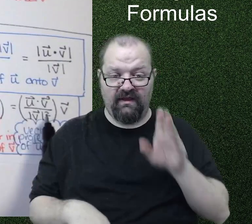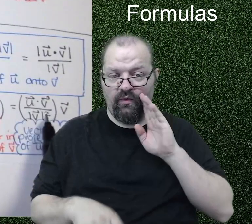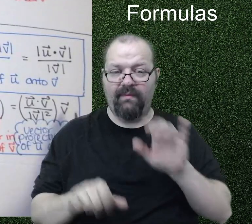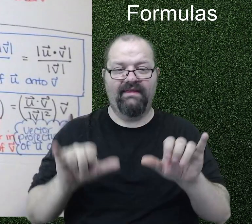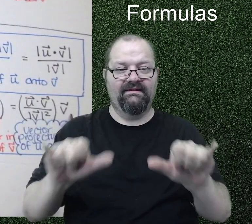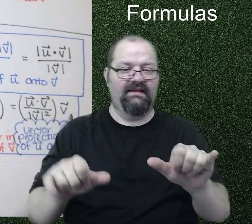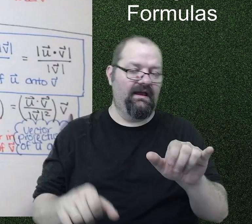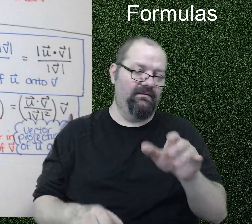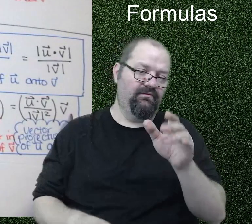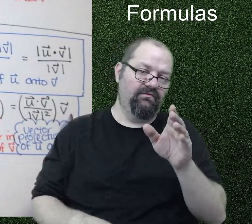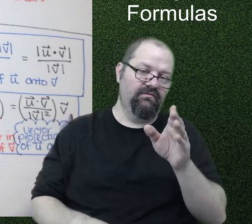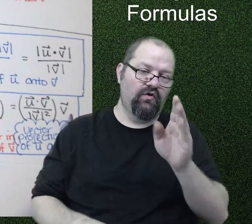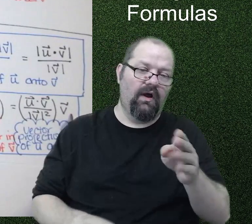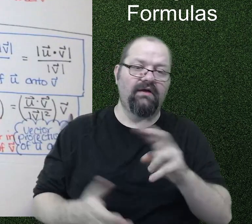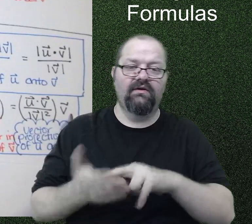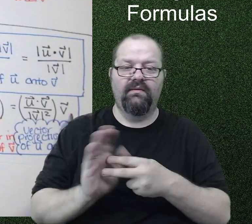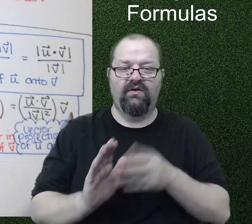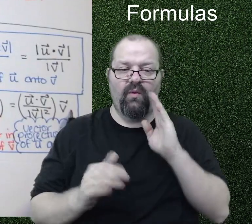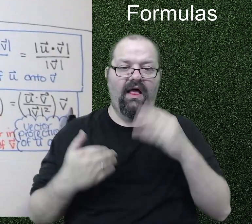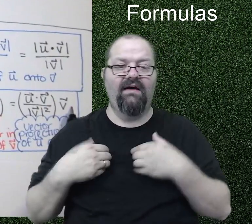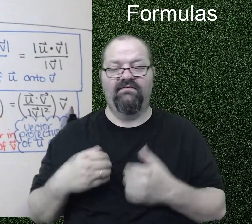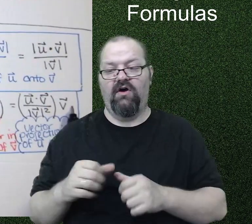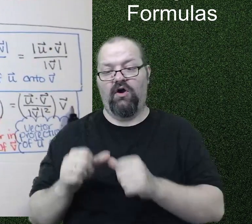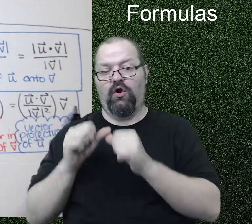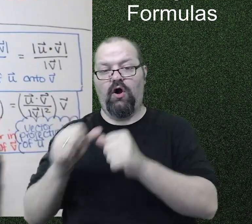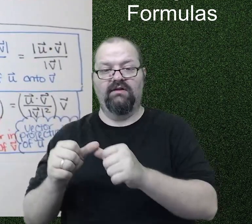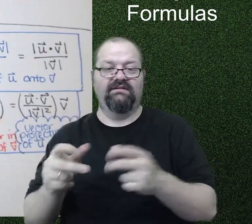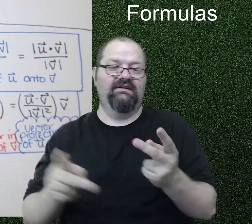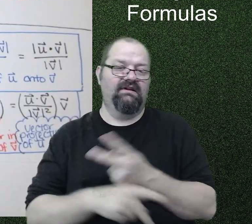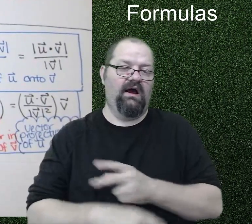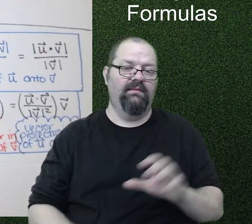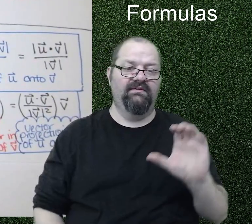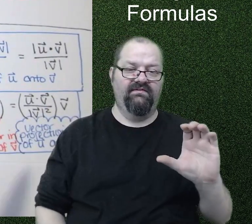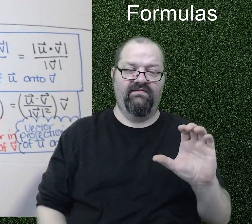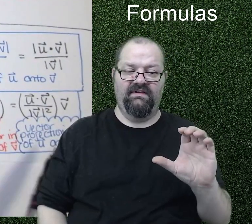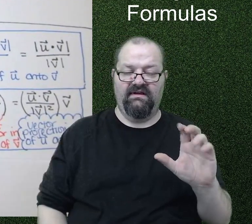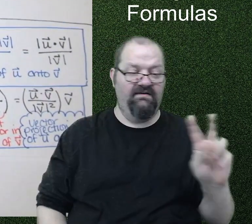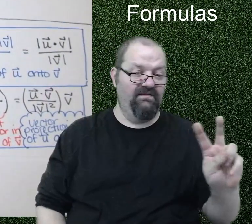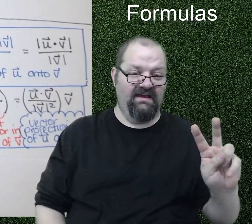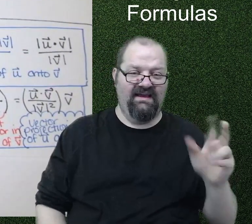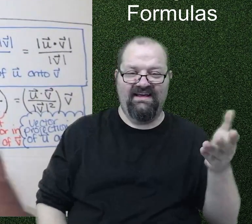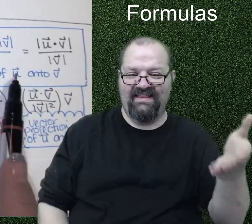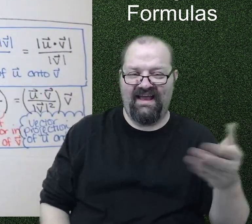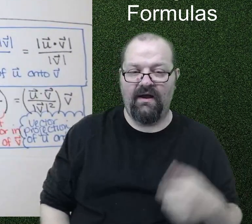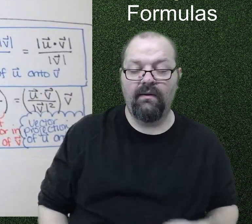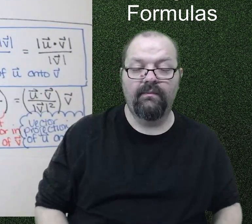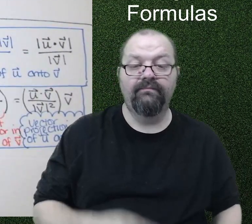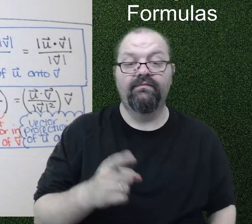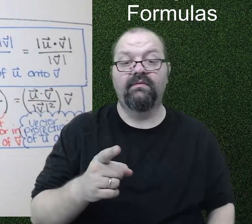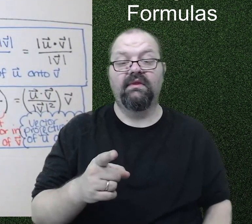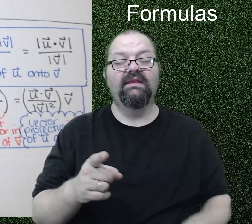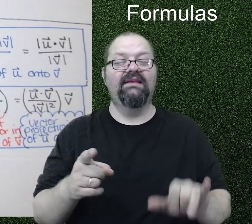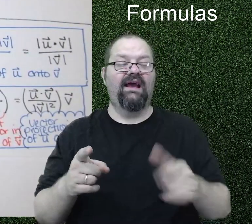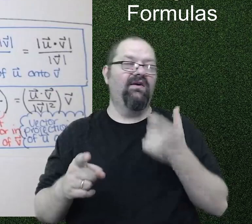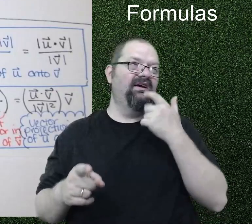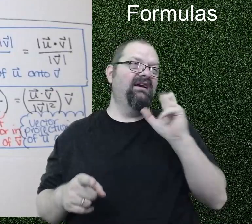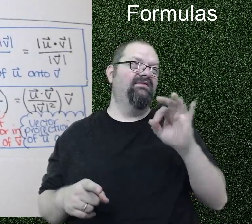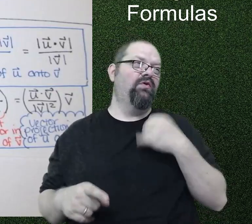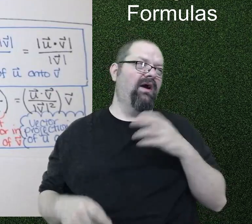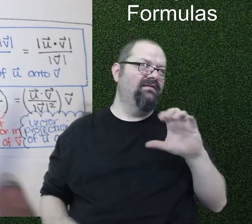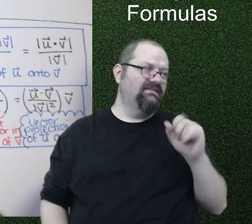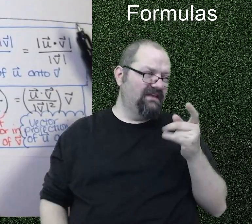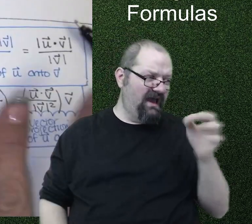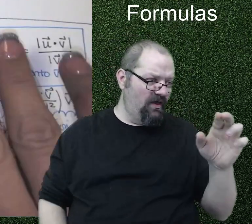up with a constant times v here. Now the question becomes, okay, you've got a scalar projection. We know what that